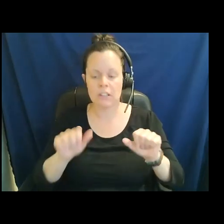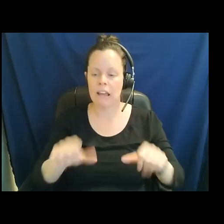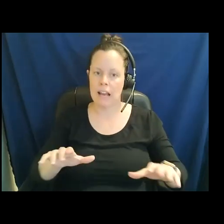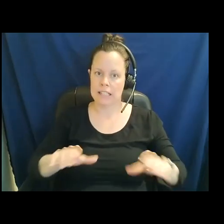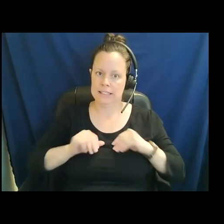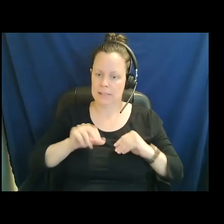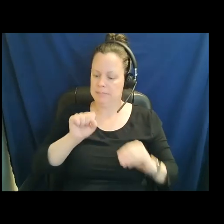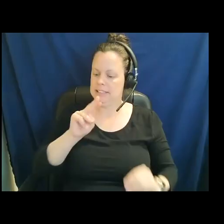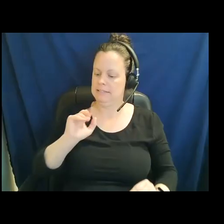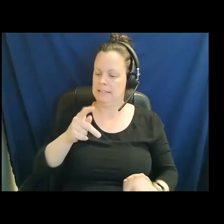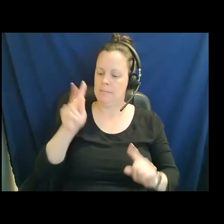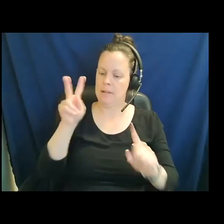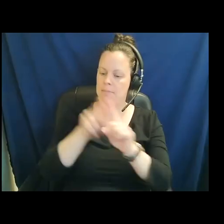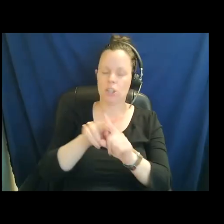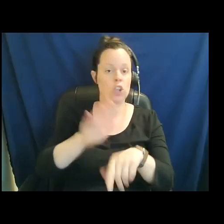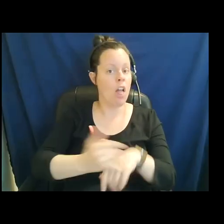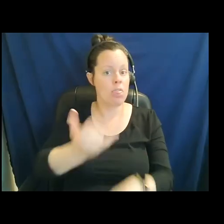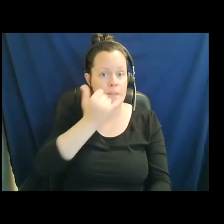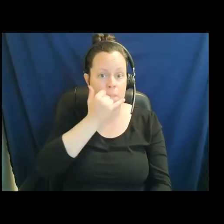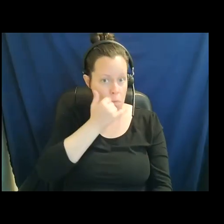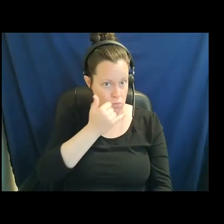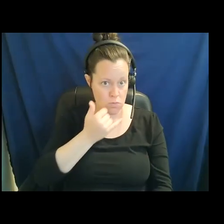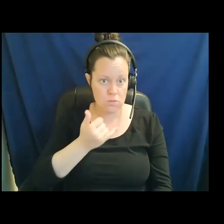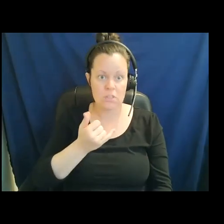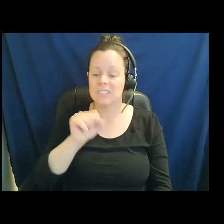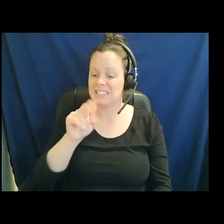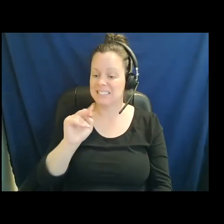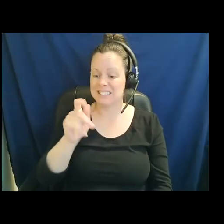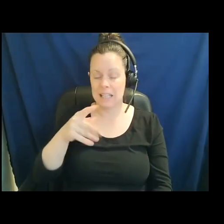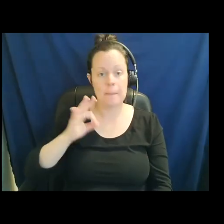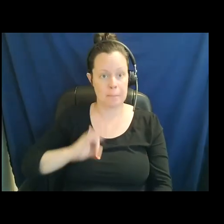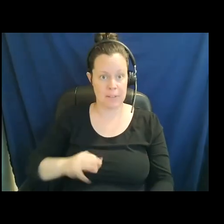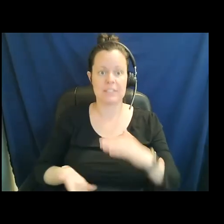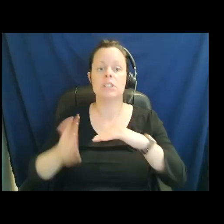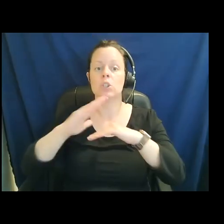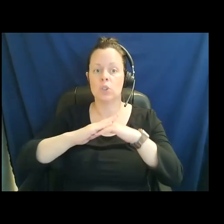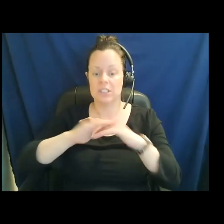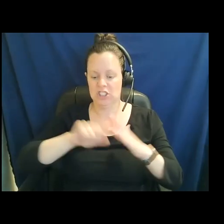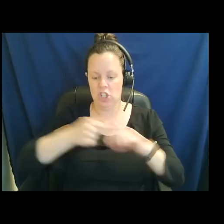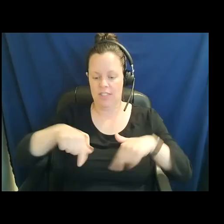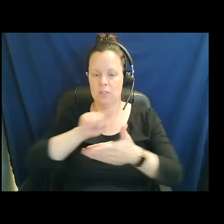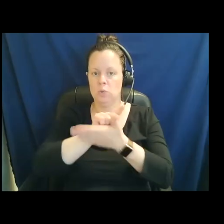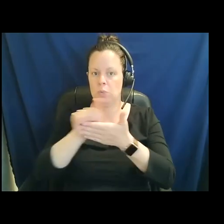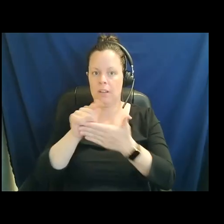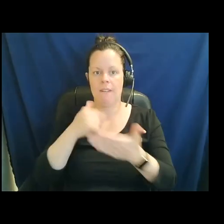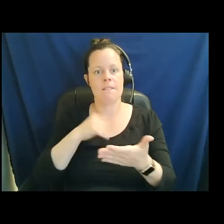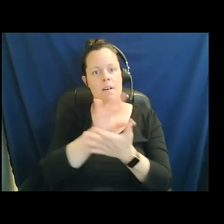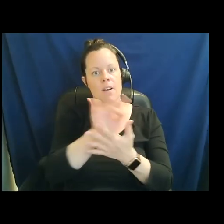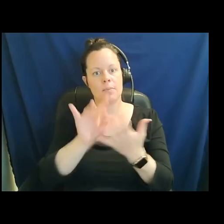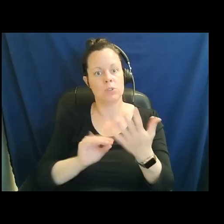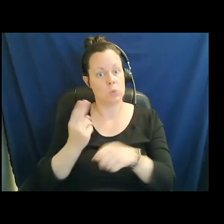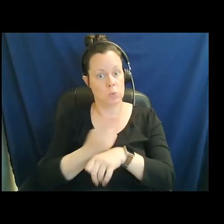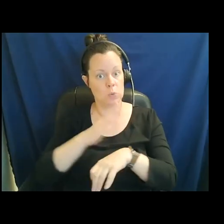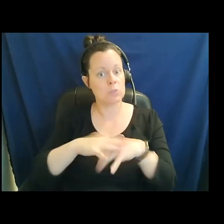phone. I'd highlight that SNAP benefits have been increased, and beginning just this week, there's even the option to use them